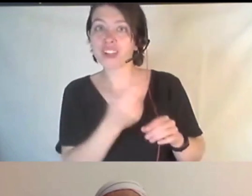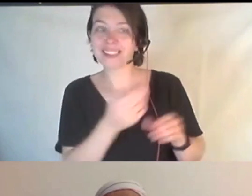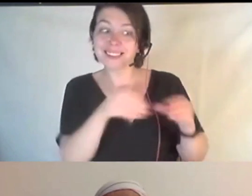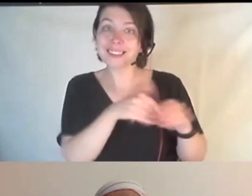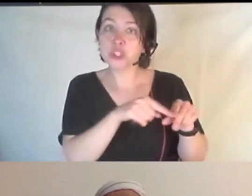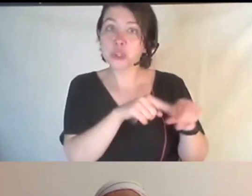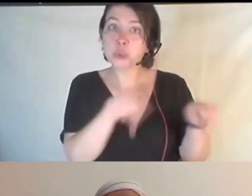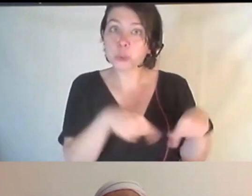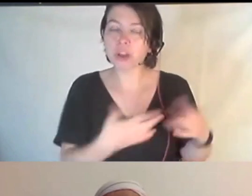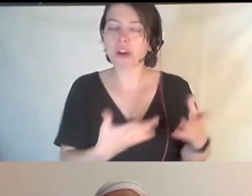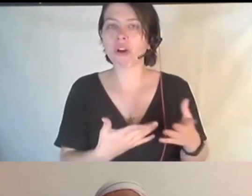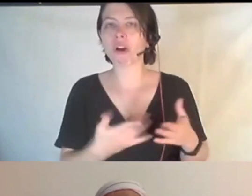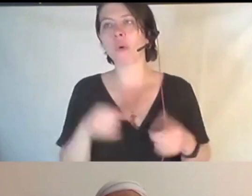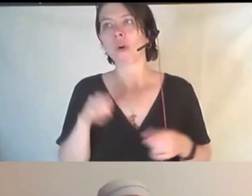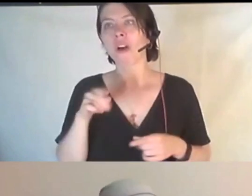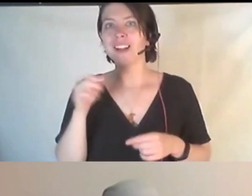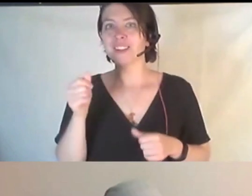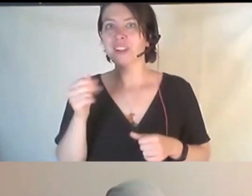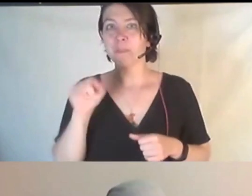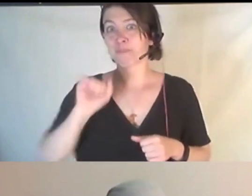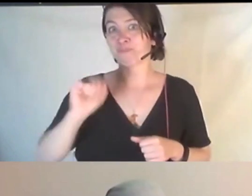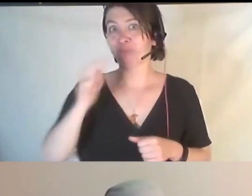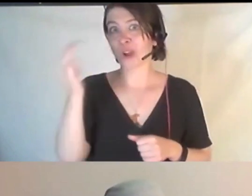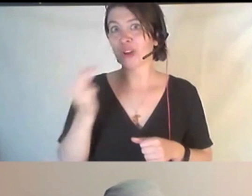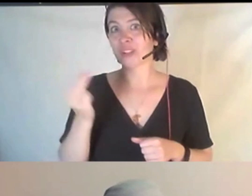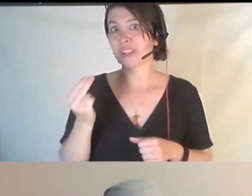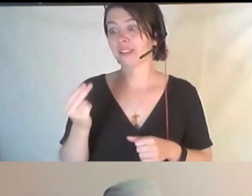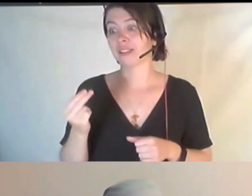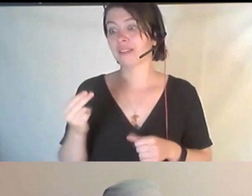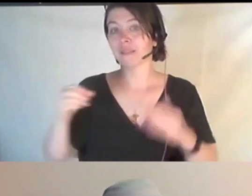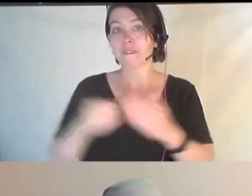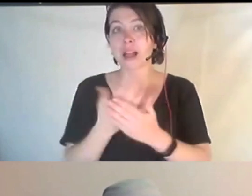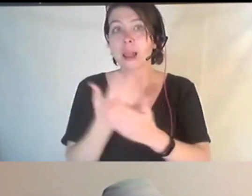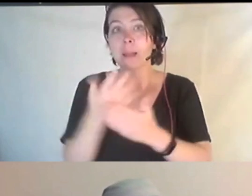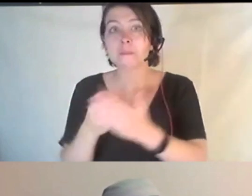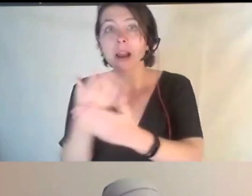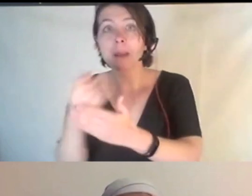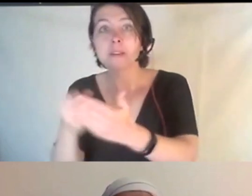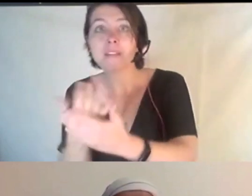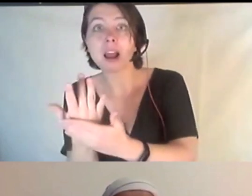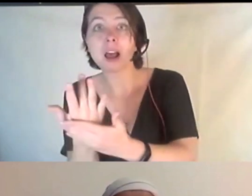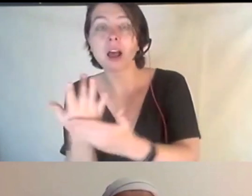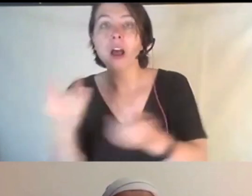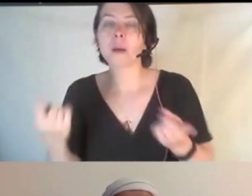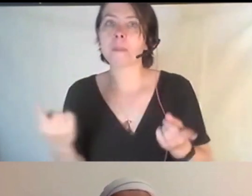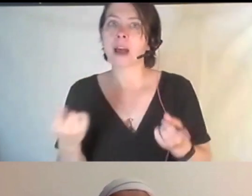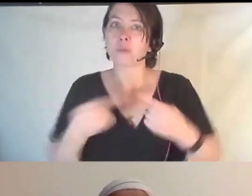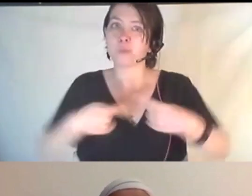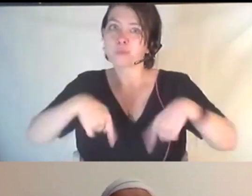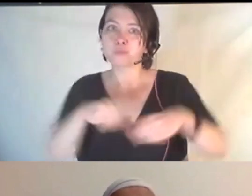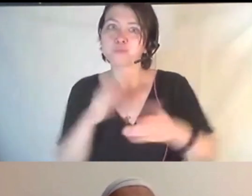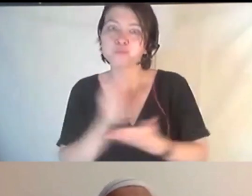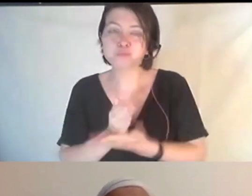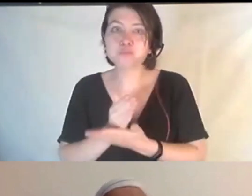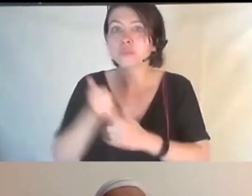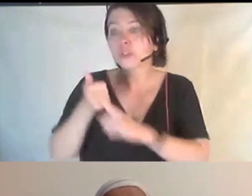years. They've developed a studio practice. We need to do something with them now. So I think a lot of the shift in ActionSpace was